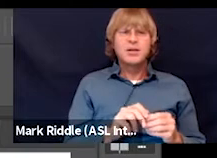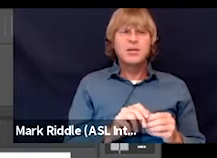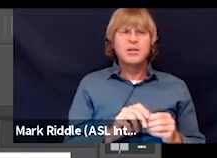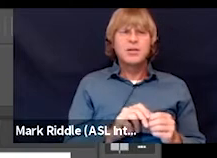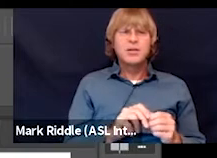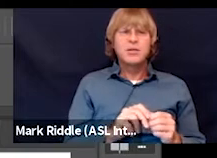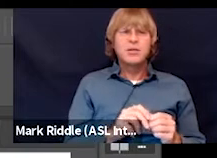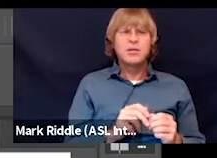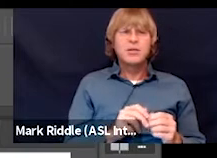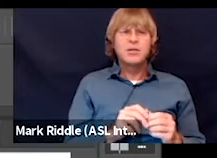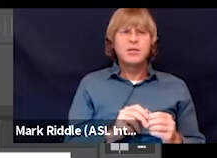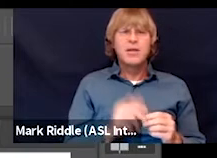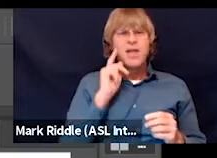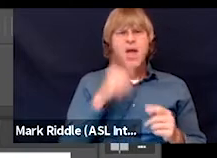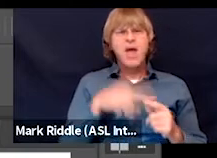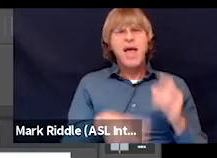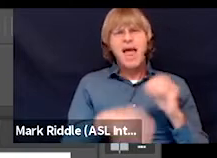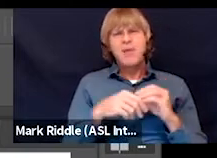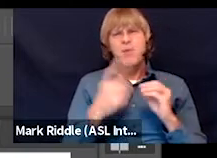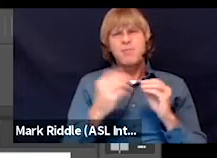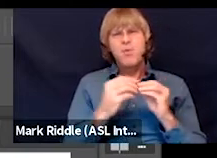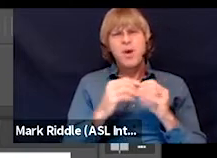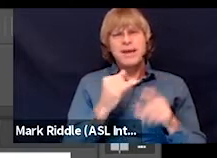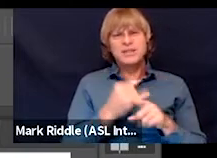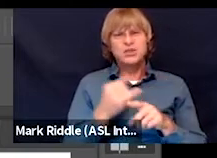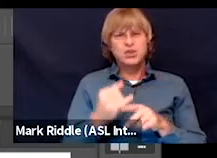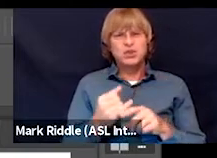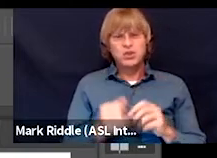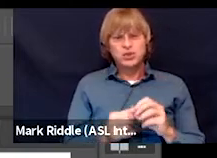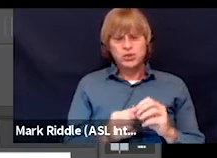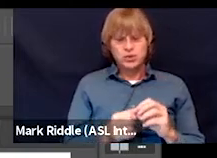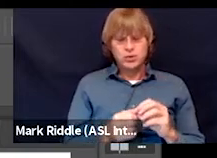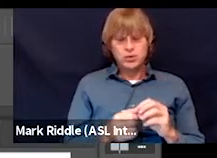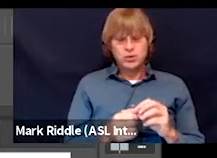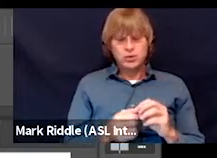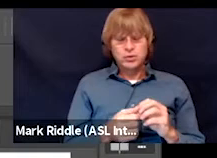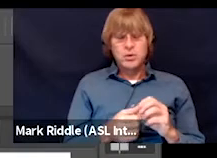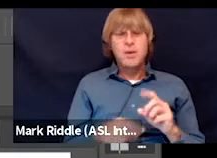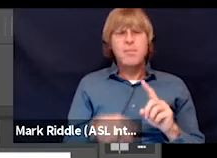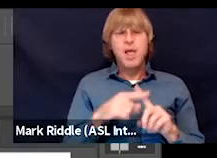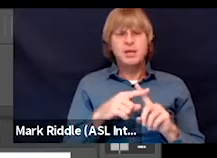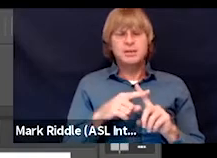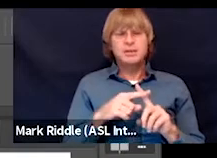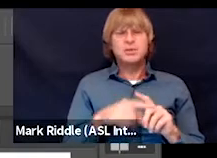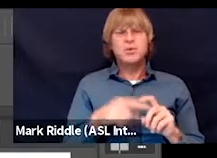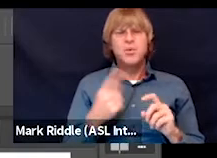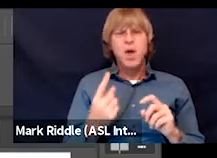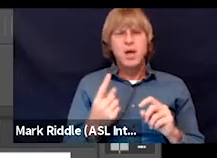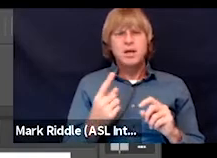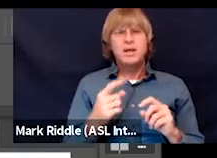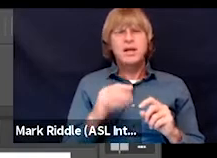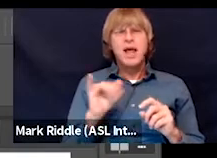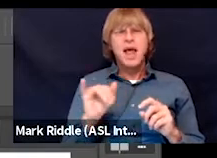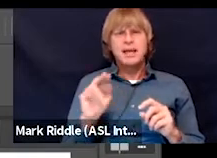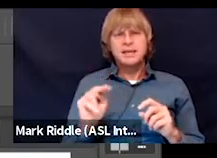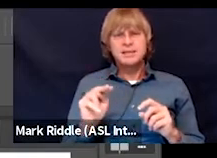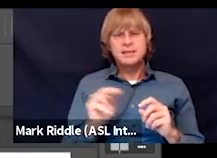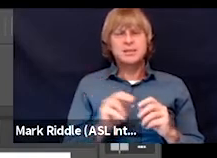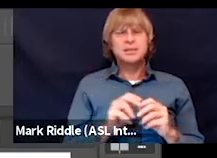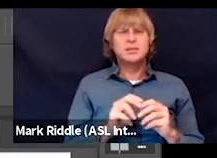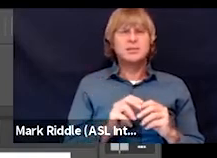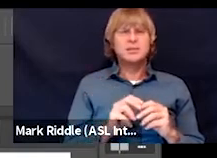And then it's like, you know, I think I want to add 1 more inch to that. I can say plus 1 IN,